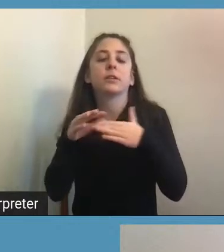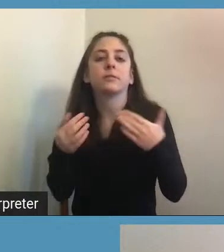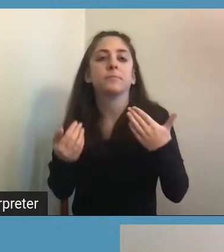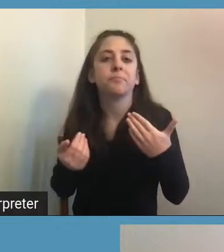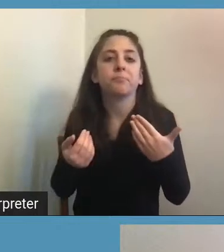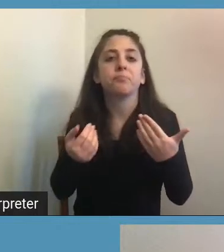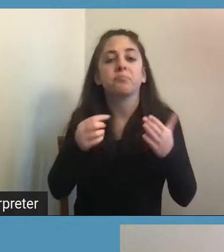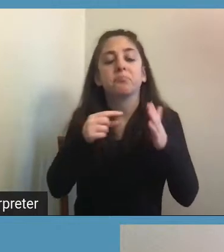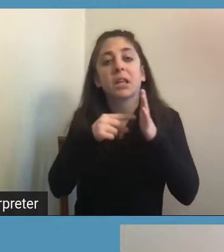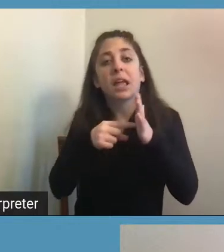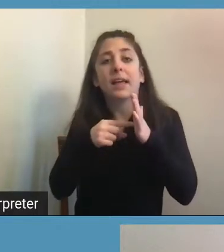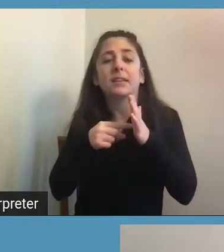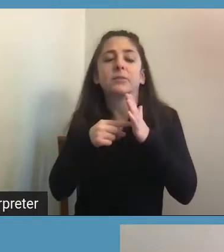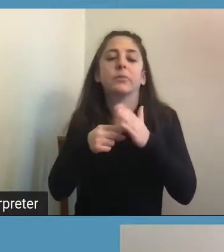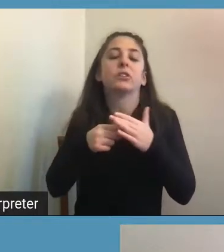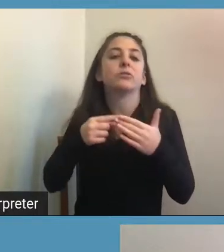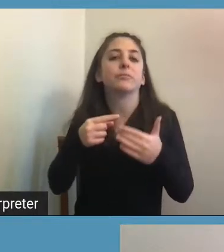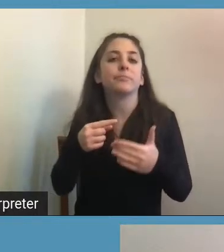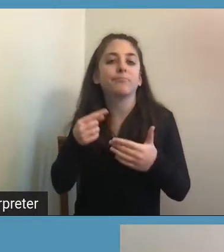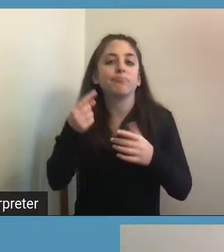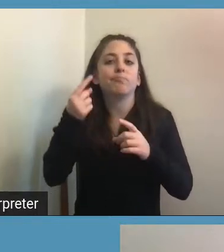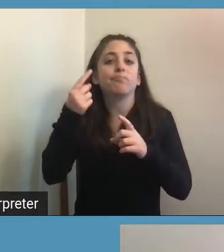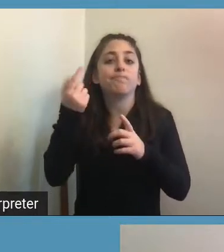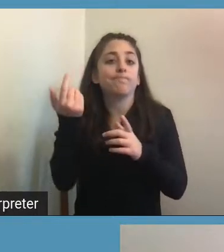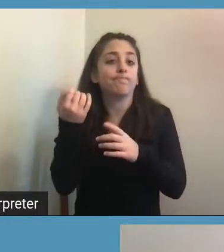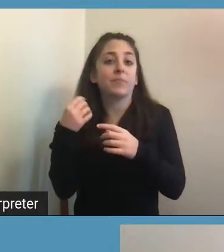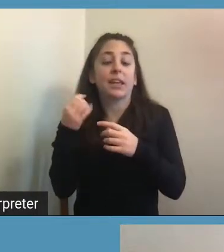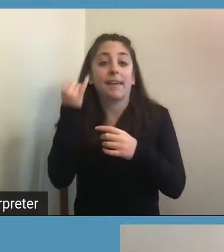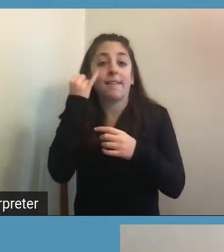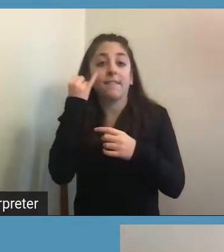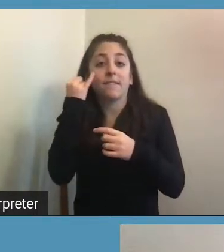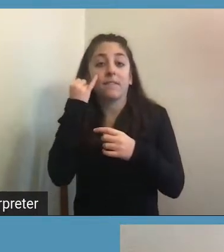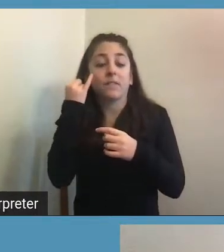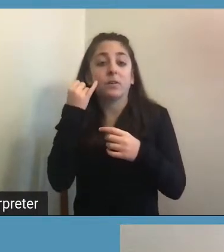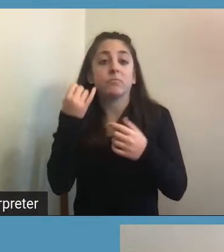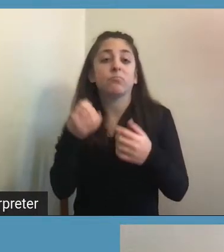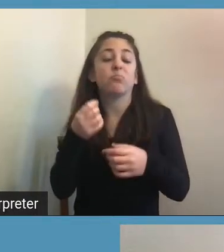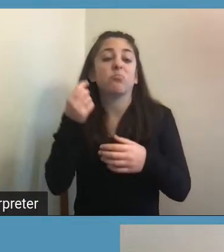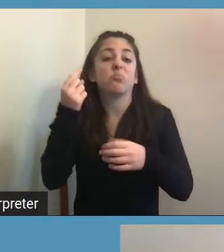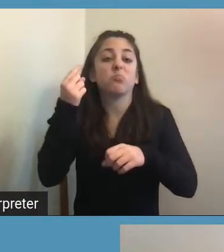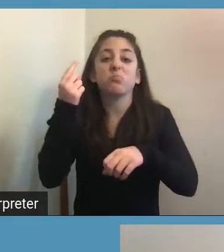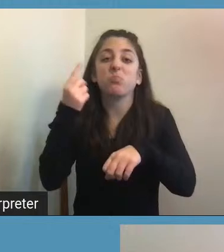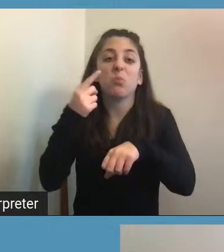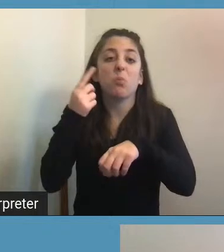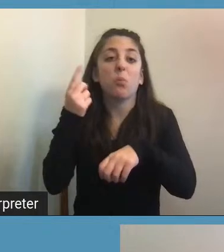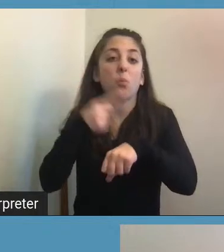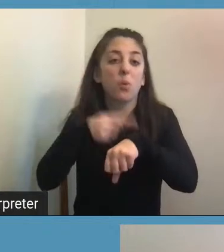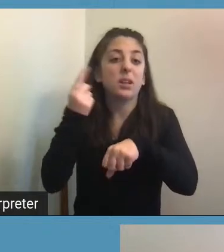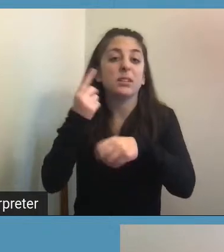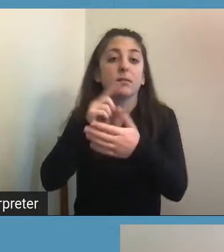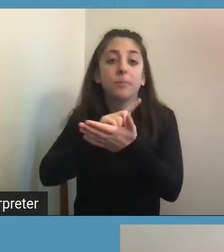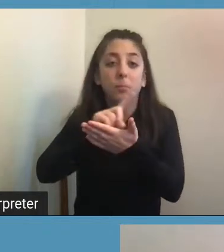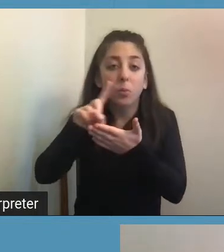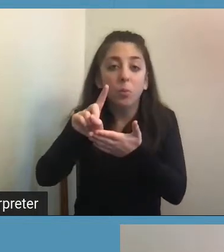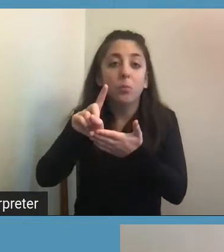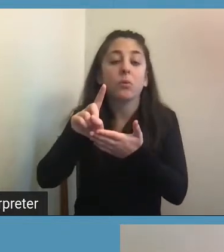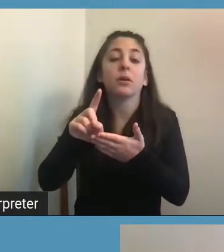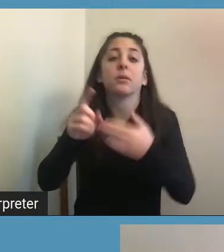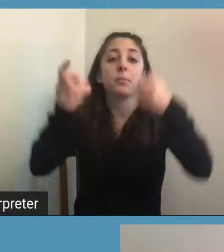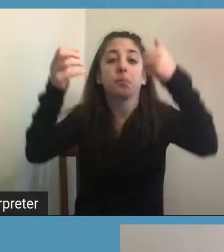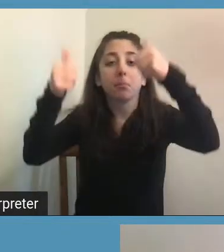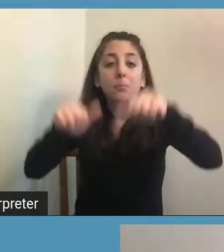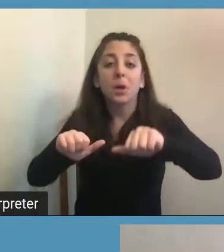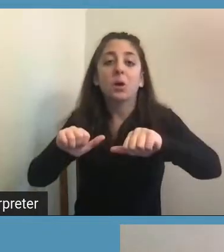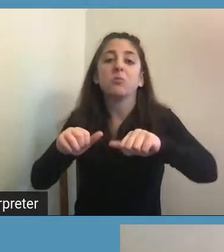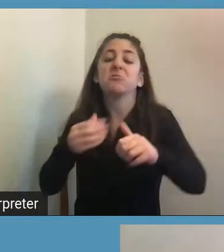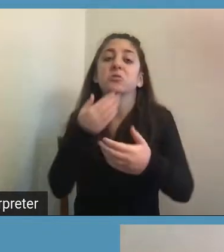be up for months, as long as you're putting out at least like one post a week, I think that